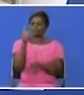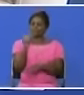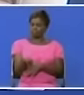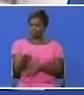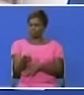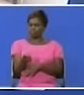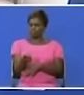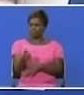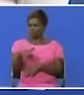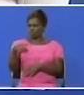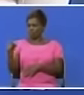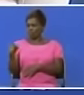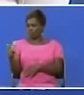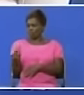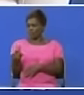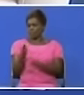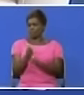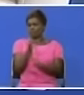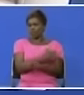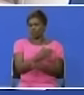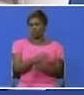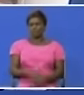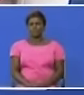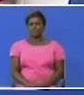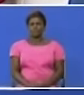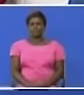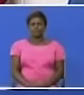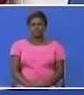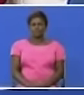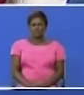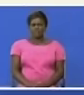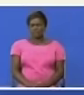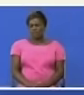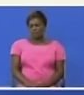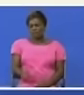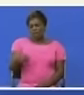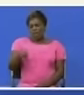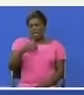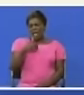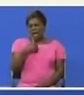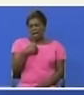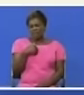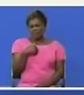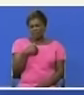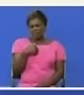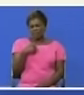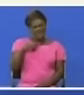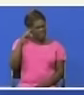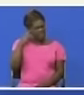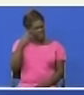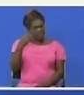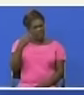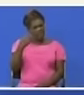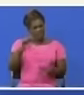to the media first before actually speaking to Netflix? Why do I get the sense that we are giving too much? We are giving